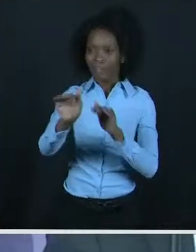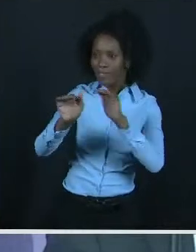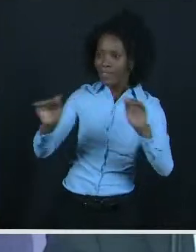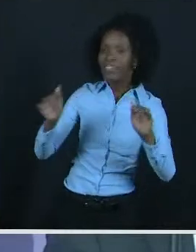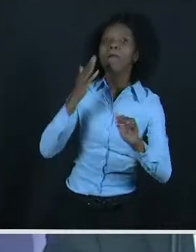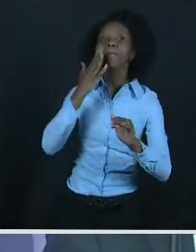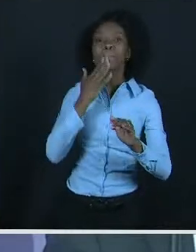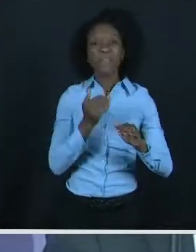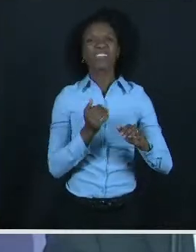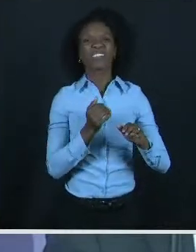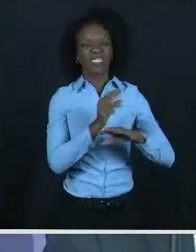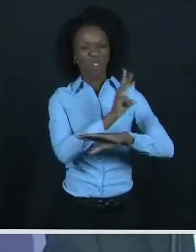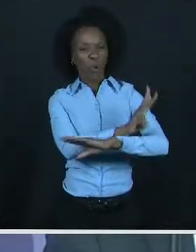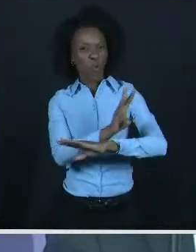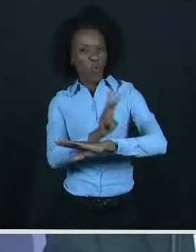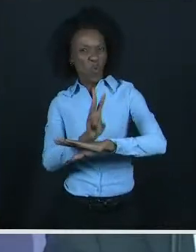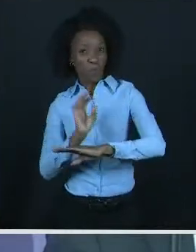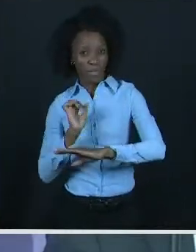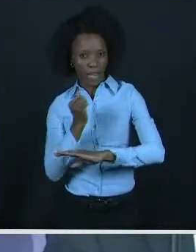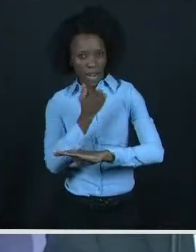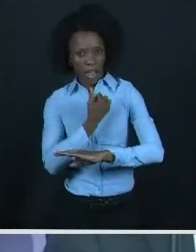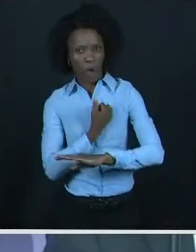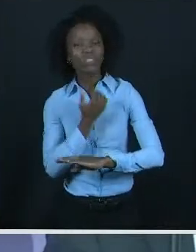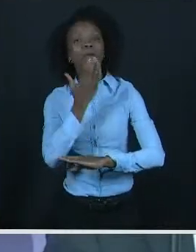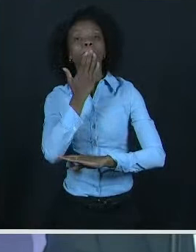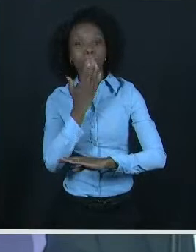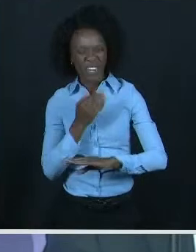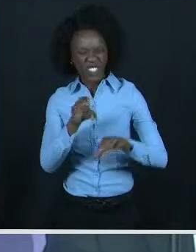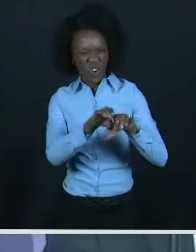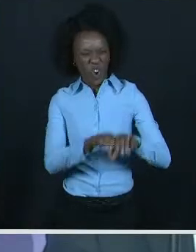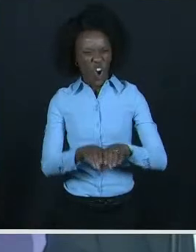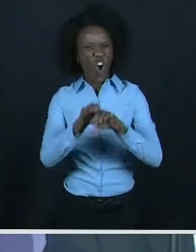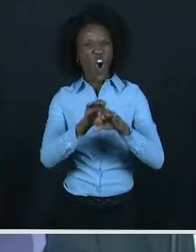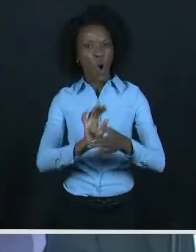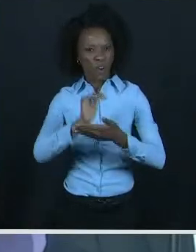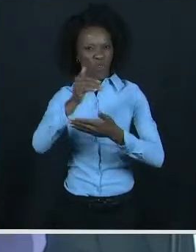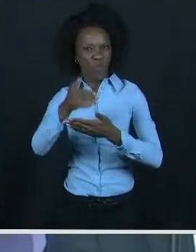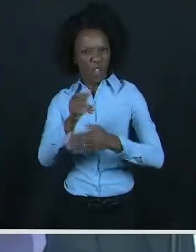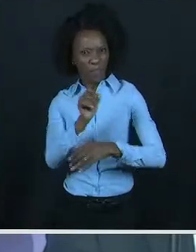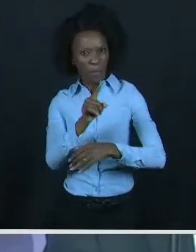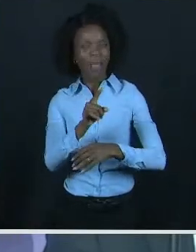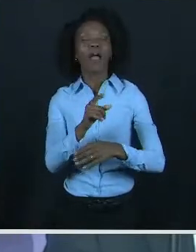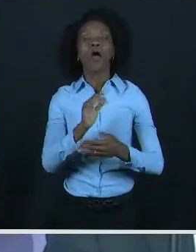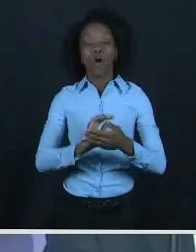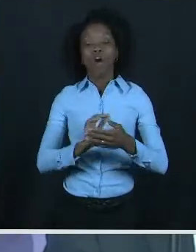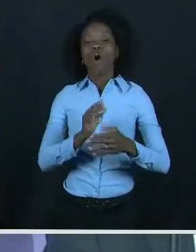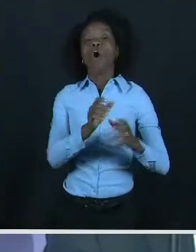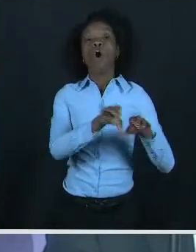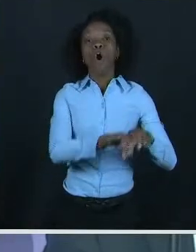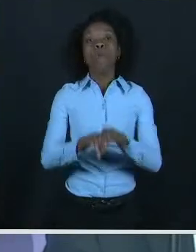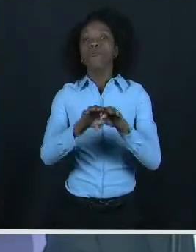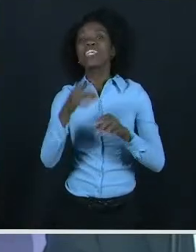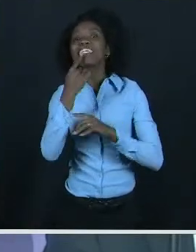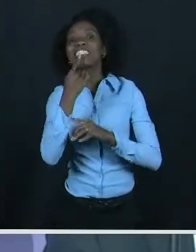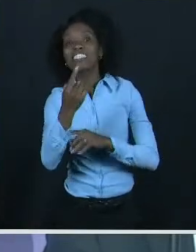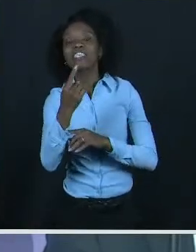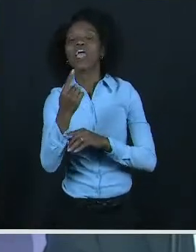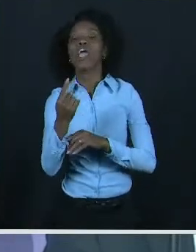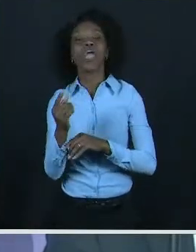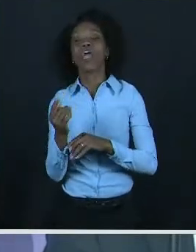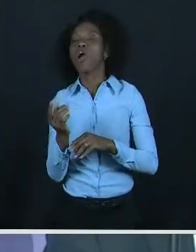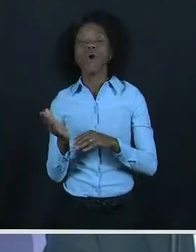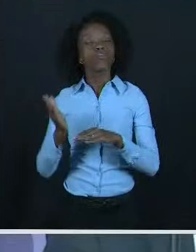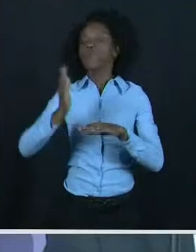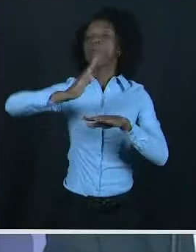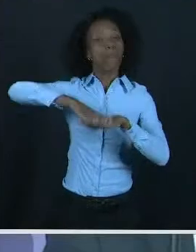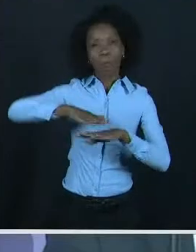our website to look at our Commonwealth Says No More portal. Use all of it. But also, I'm begging you